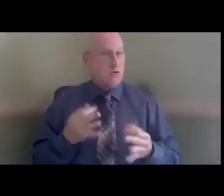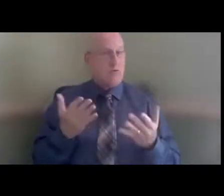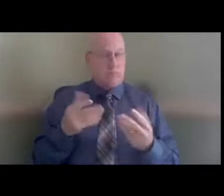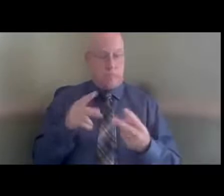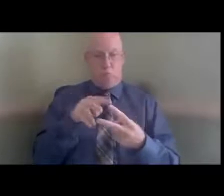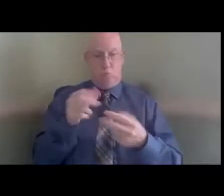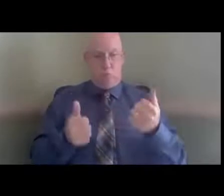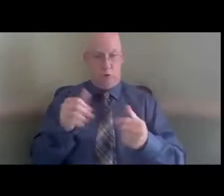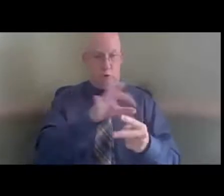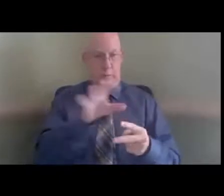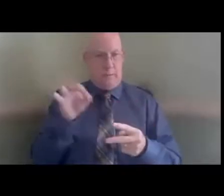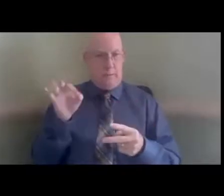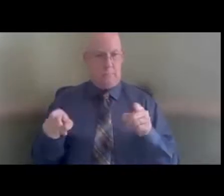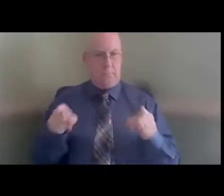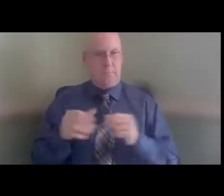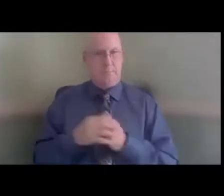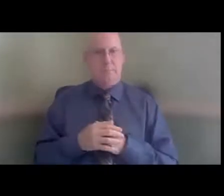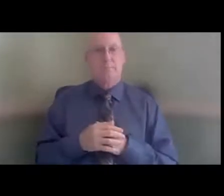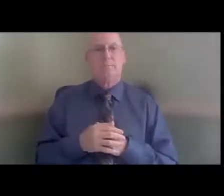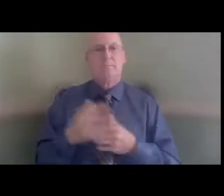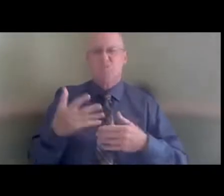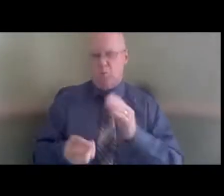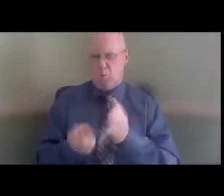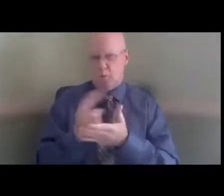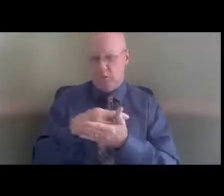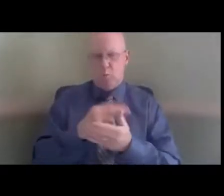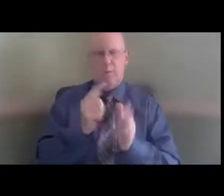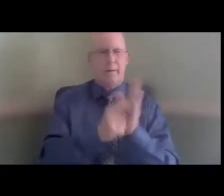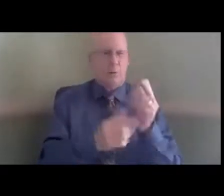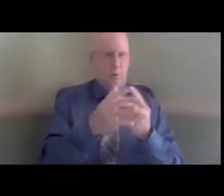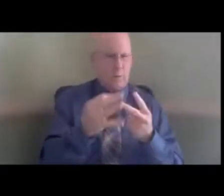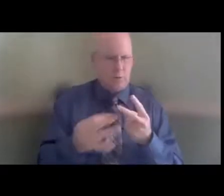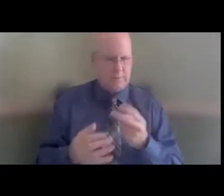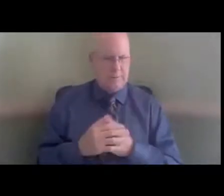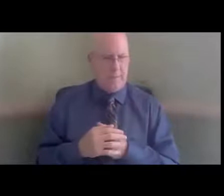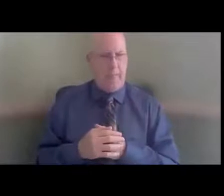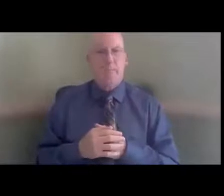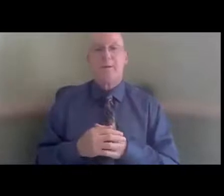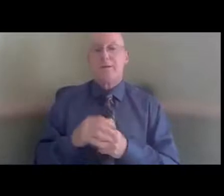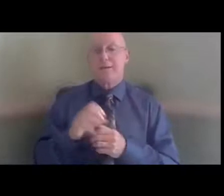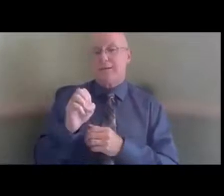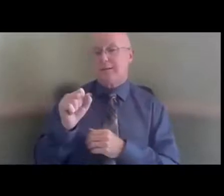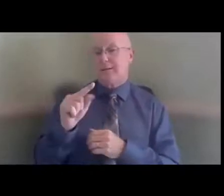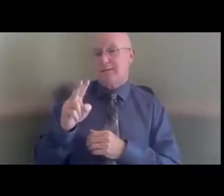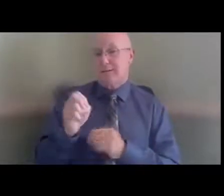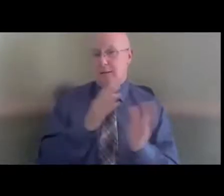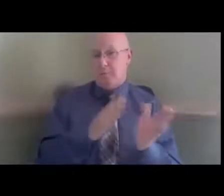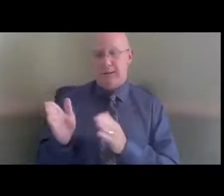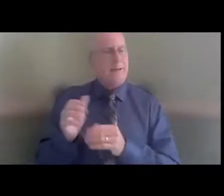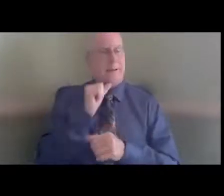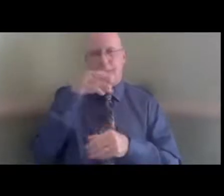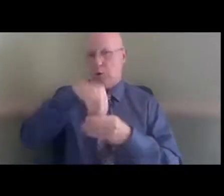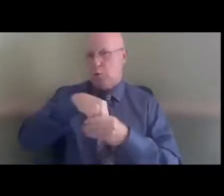other. So to recap the different legal options that we've talked about, estate planning stays out of the